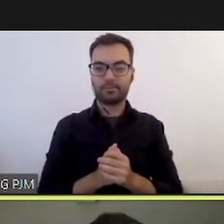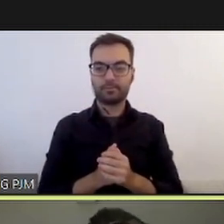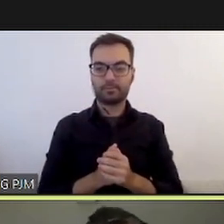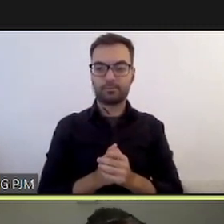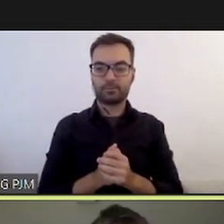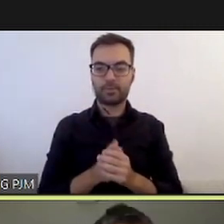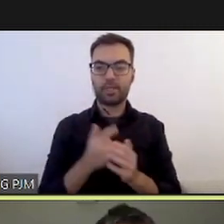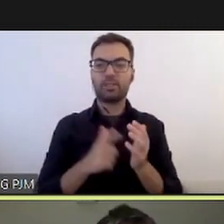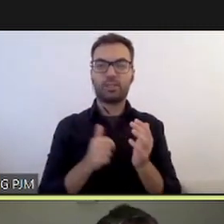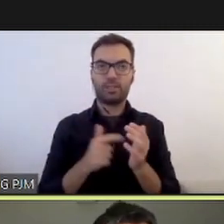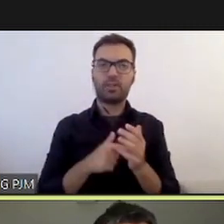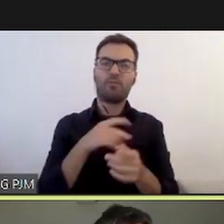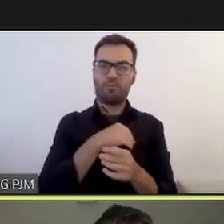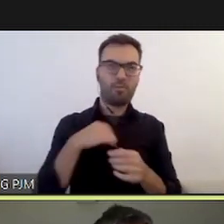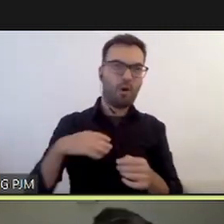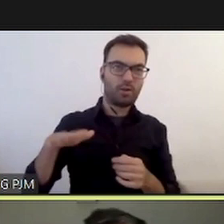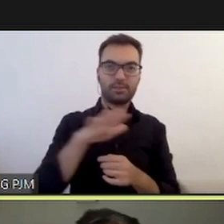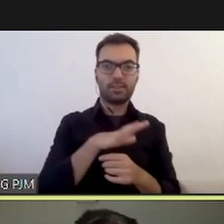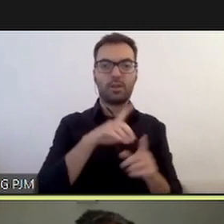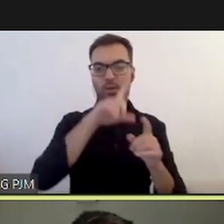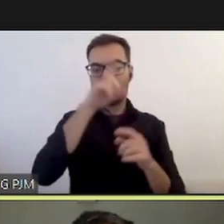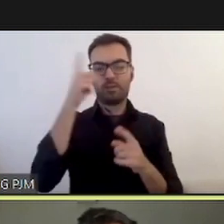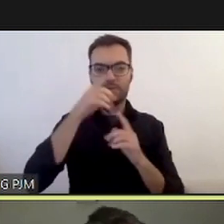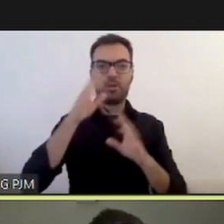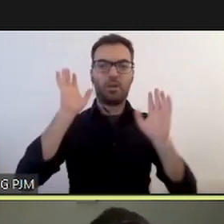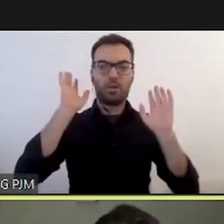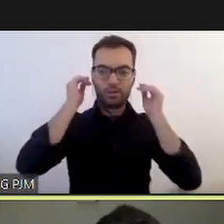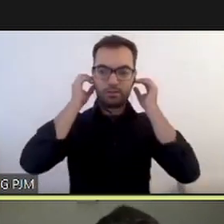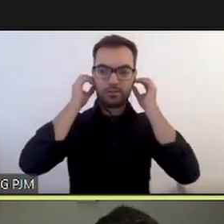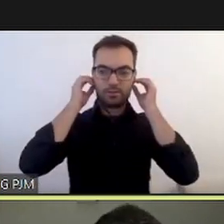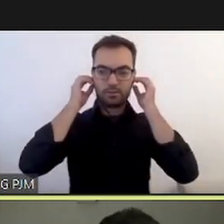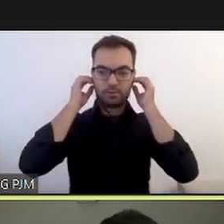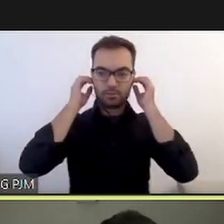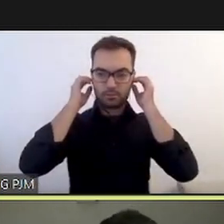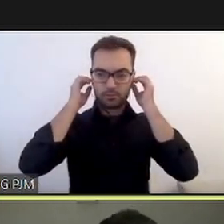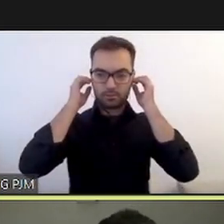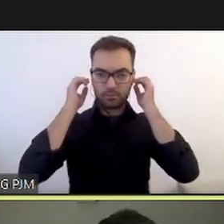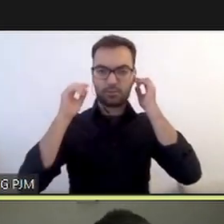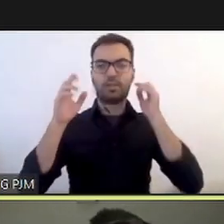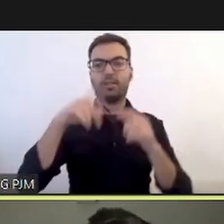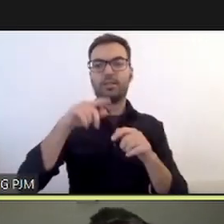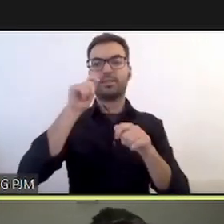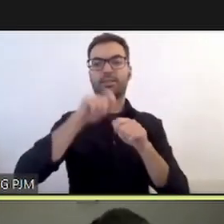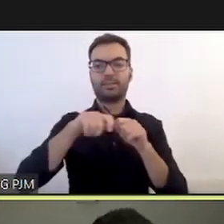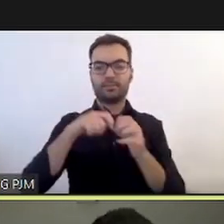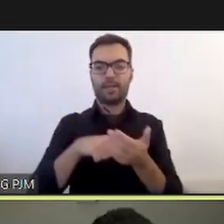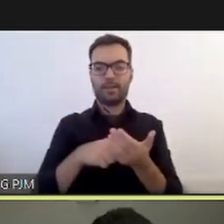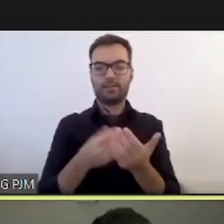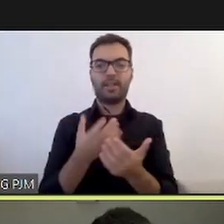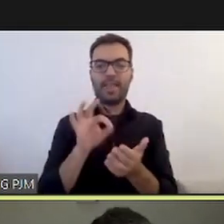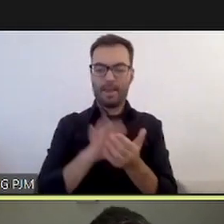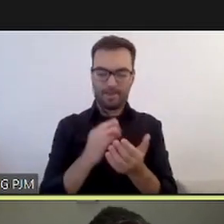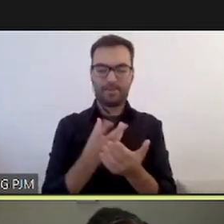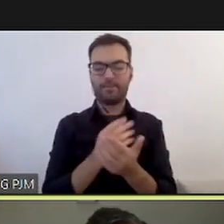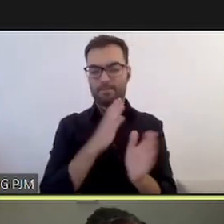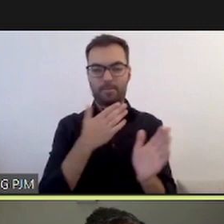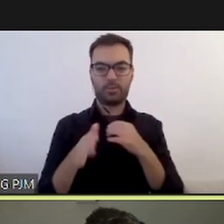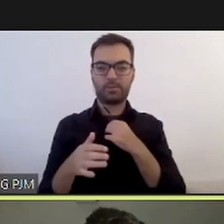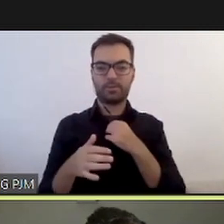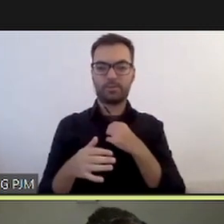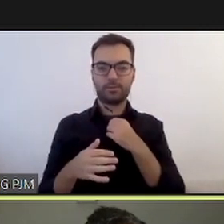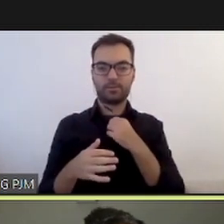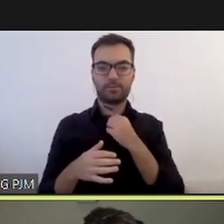least in the Poland, people thinking, okay, I will verify that with the screen reader and everything will be fine. I will show